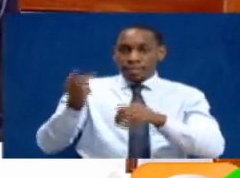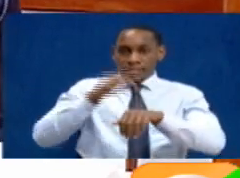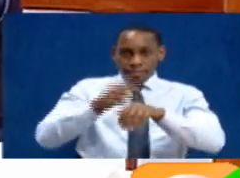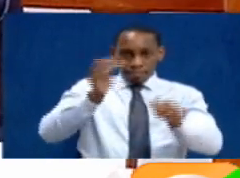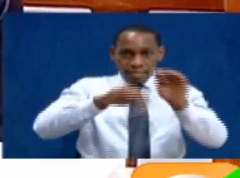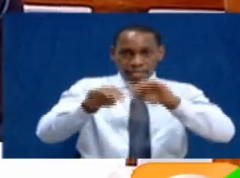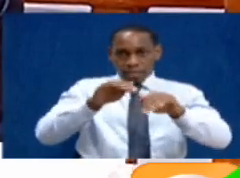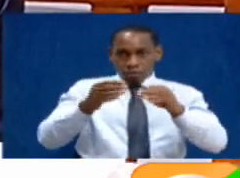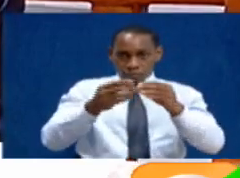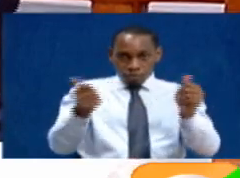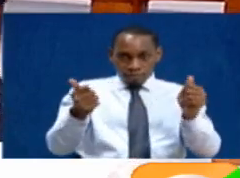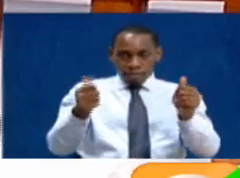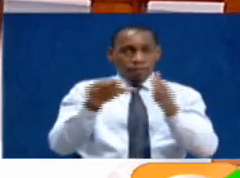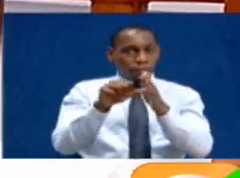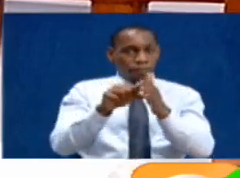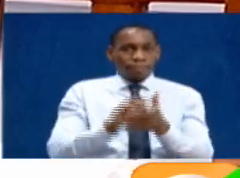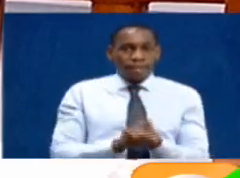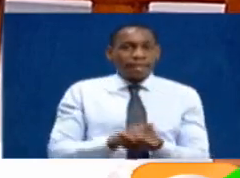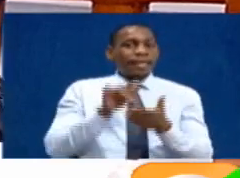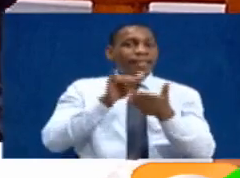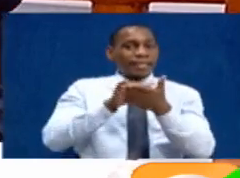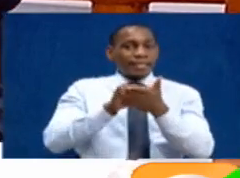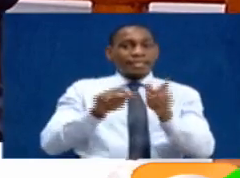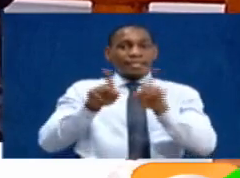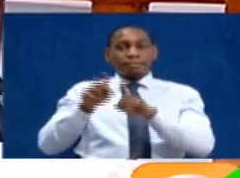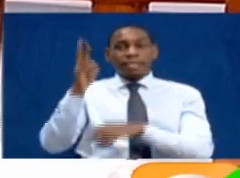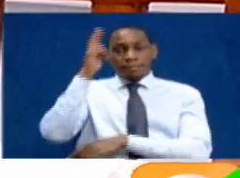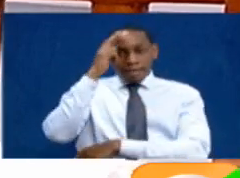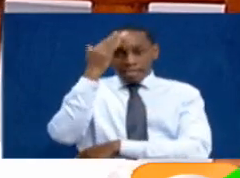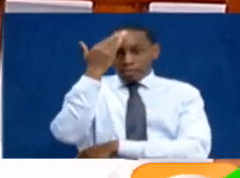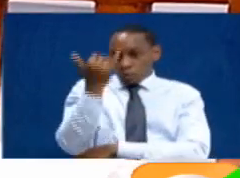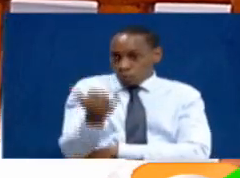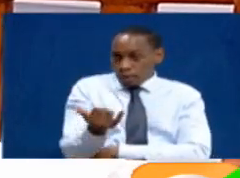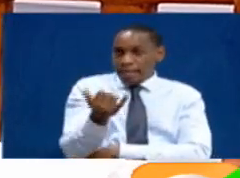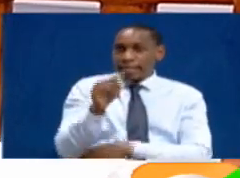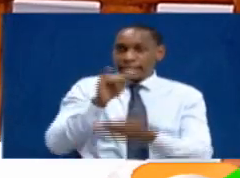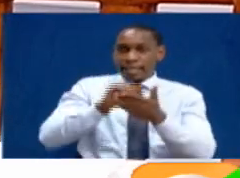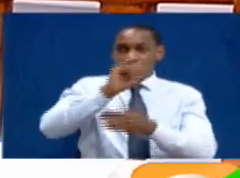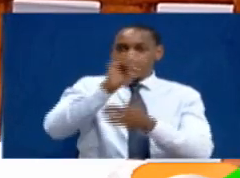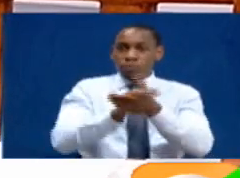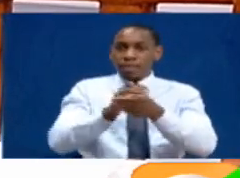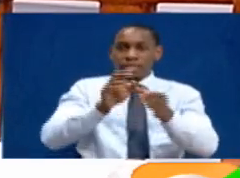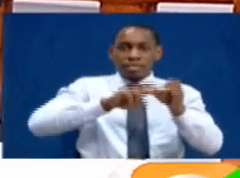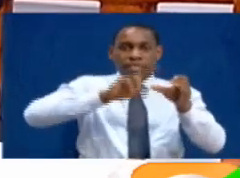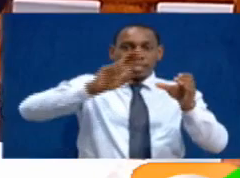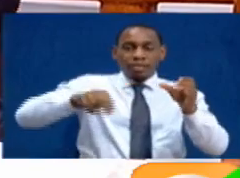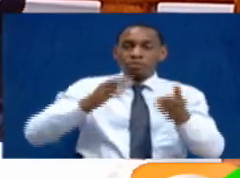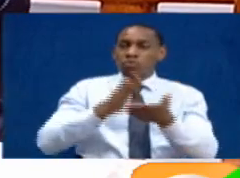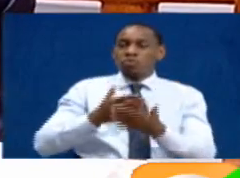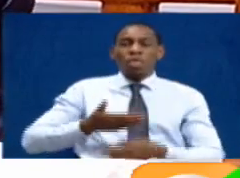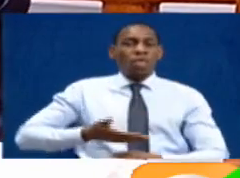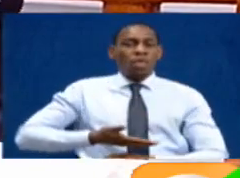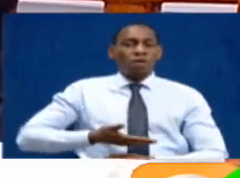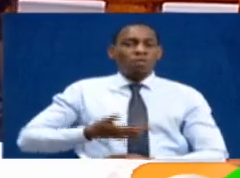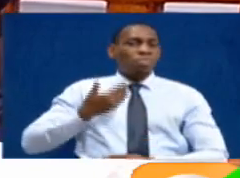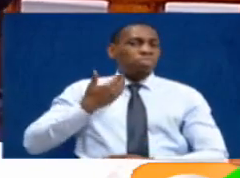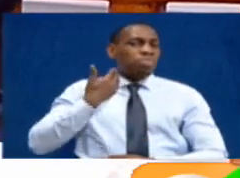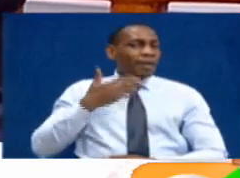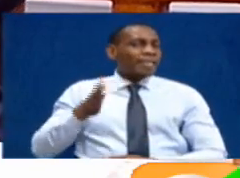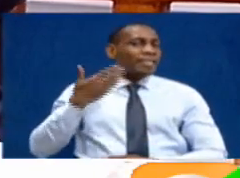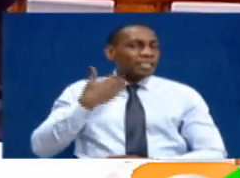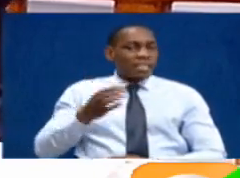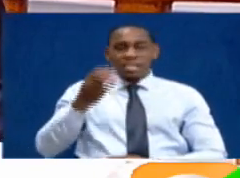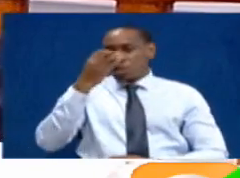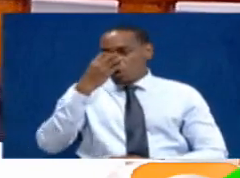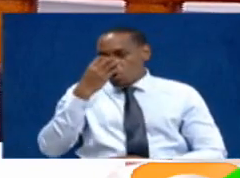elections dispute in this country. Yeah. And I think that is why the Jubilee dropped him. He's bitter. He's talking about Ruto. He's